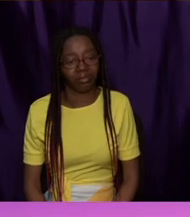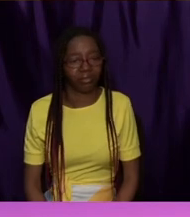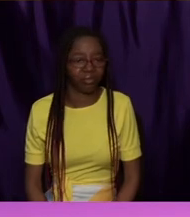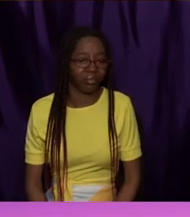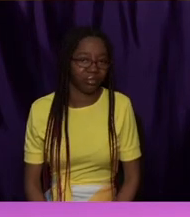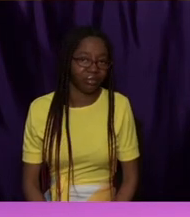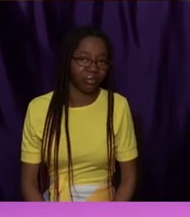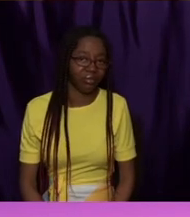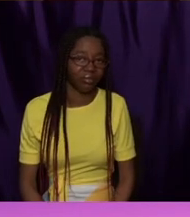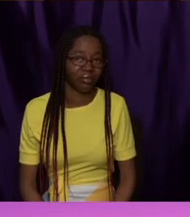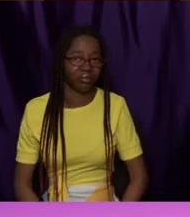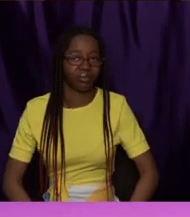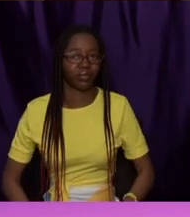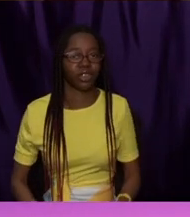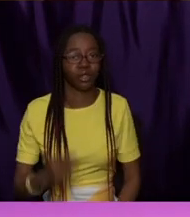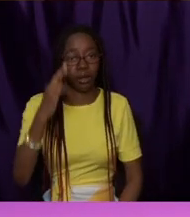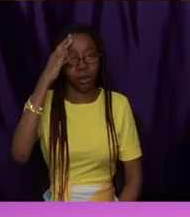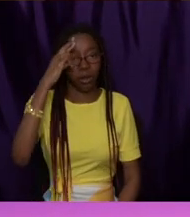Romans